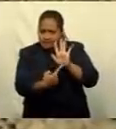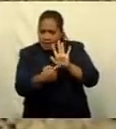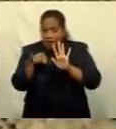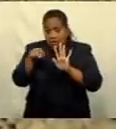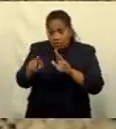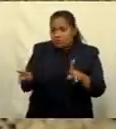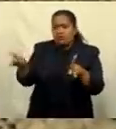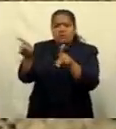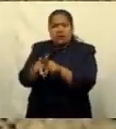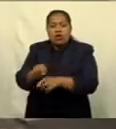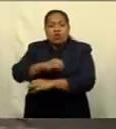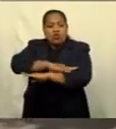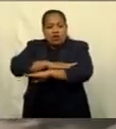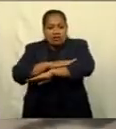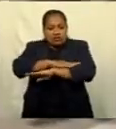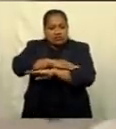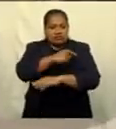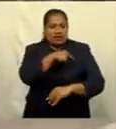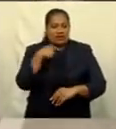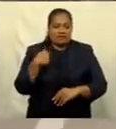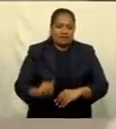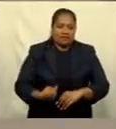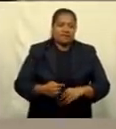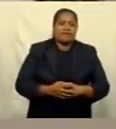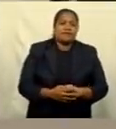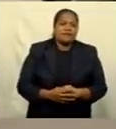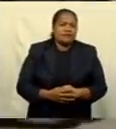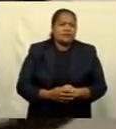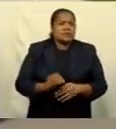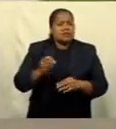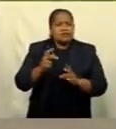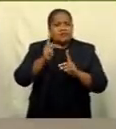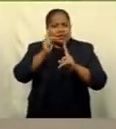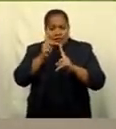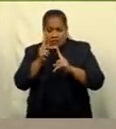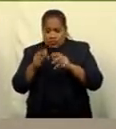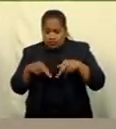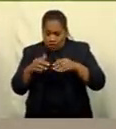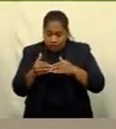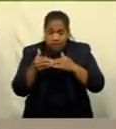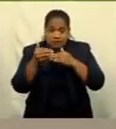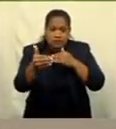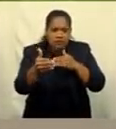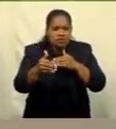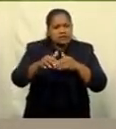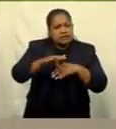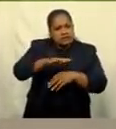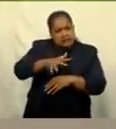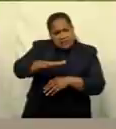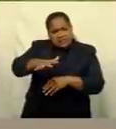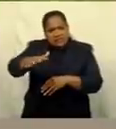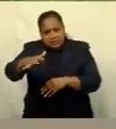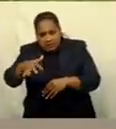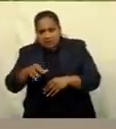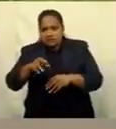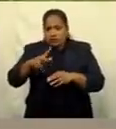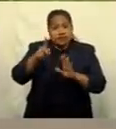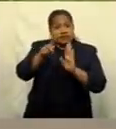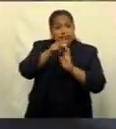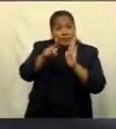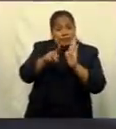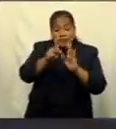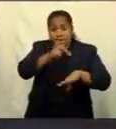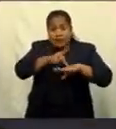China. The political road ahead will likely be rough as EU countries and the European Parliament negotiate the